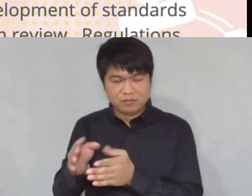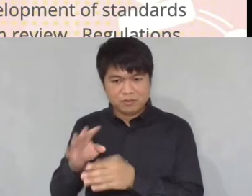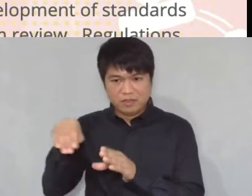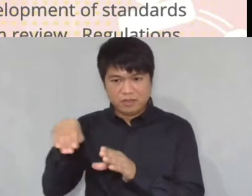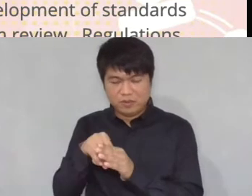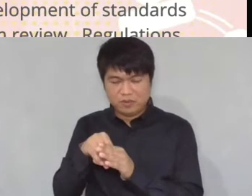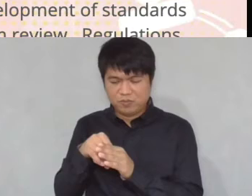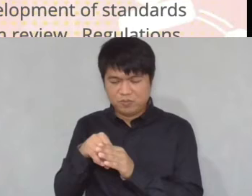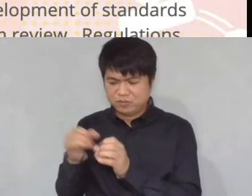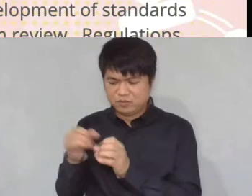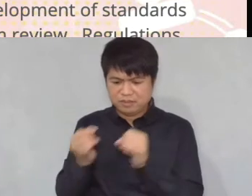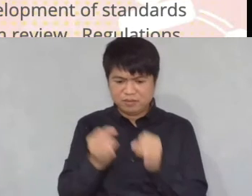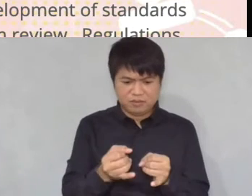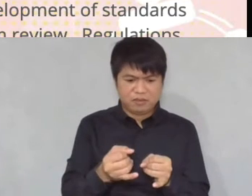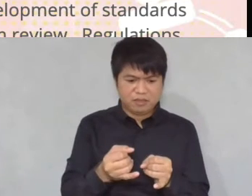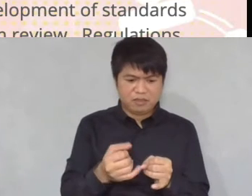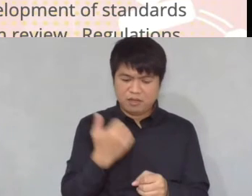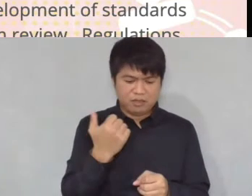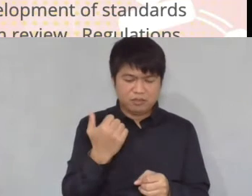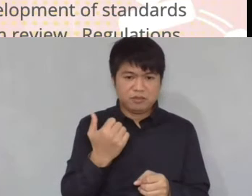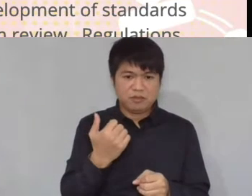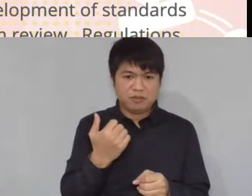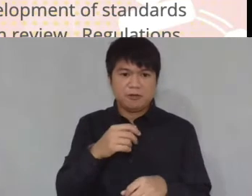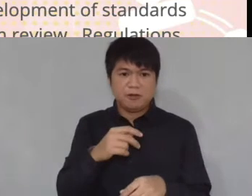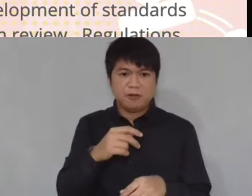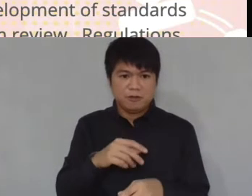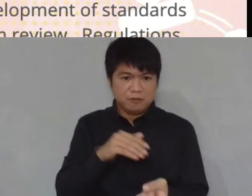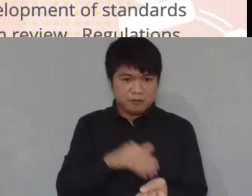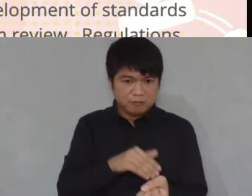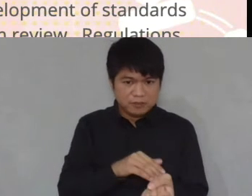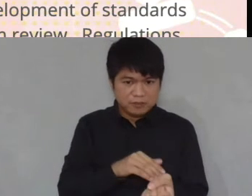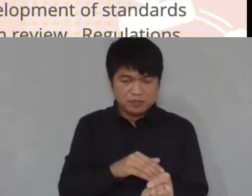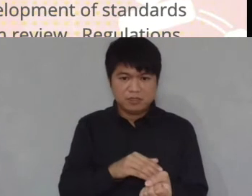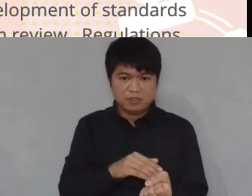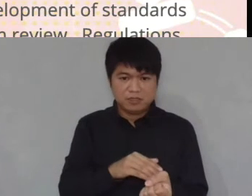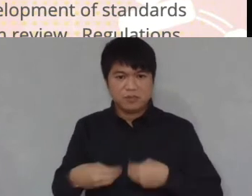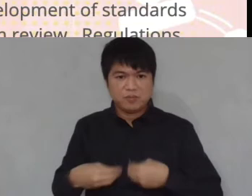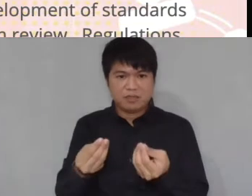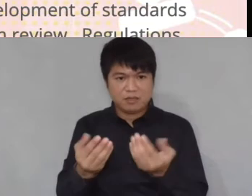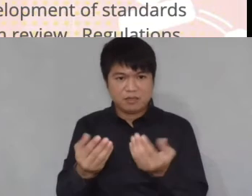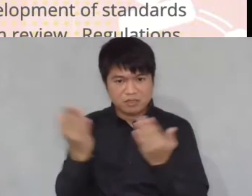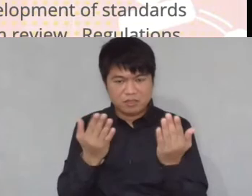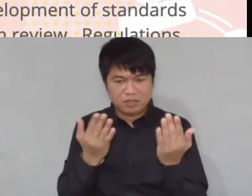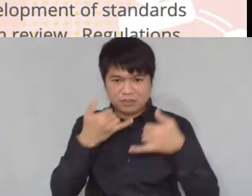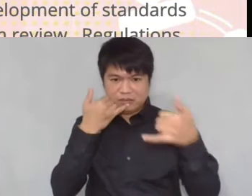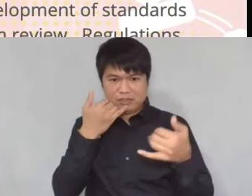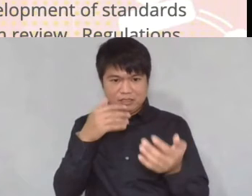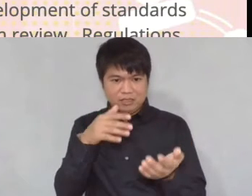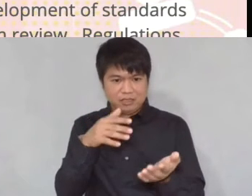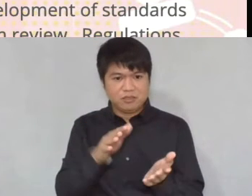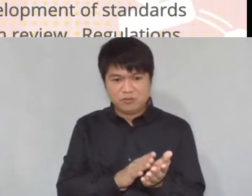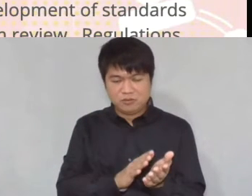of individuals, other physicians, in the provision of these services. Now, the scope of practice may guide the identification